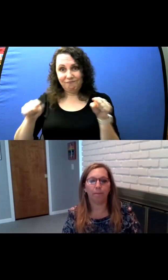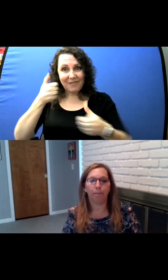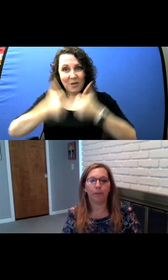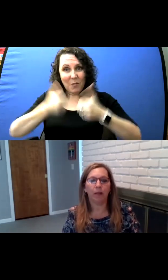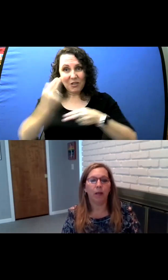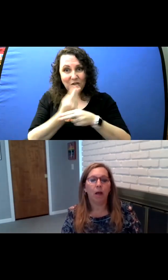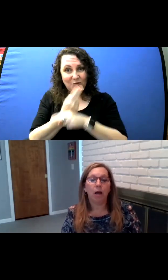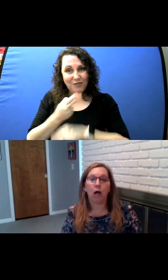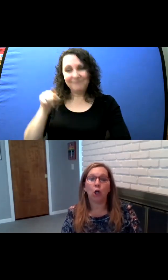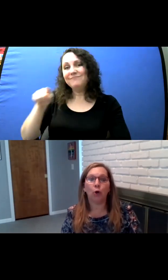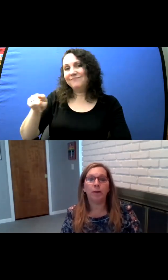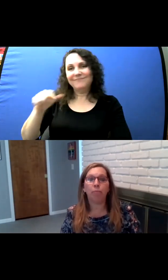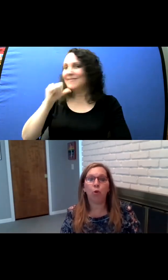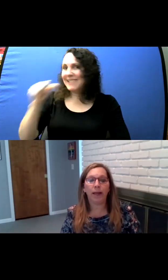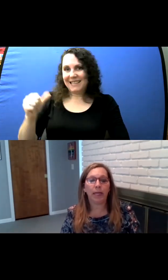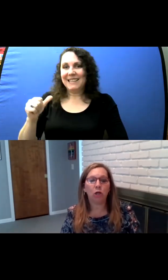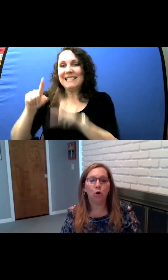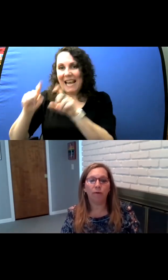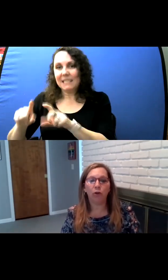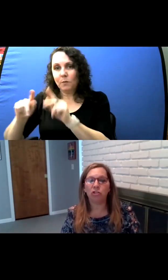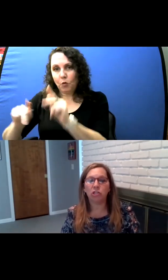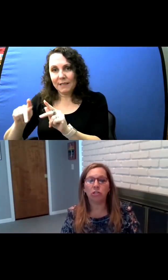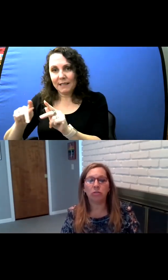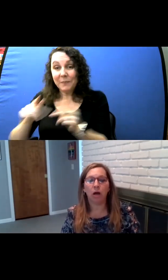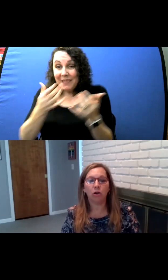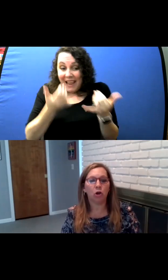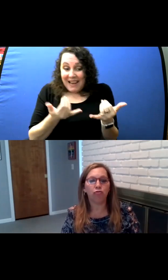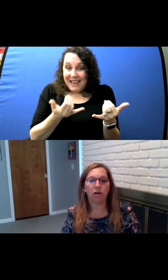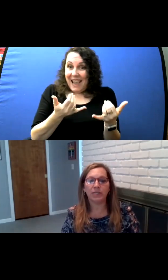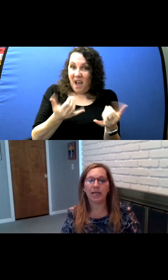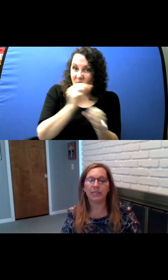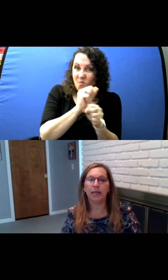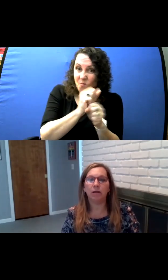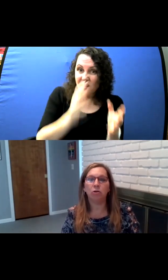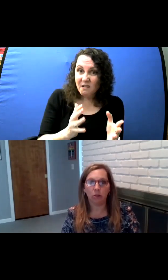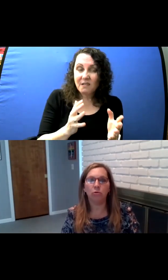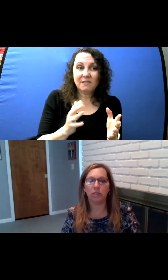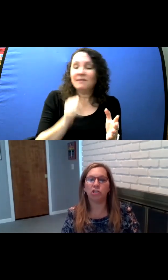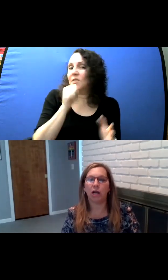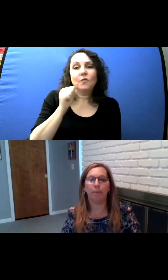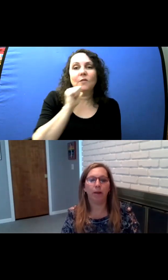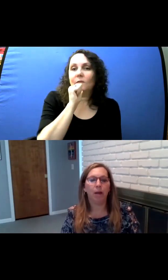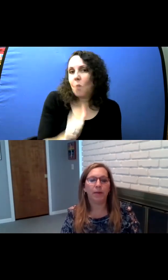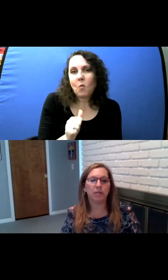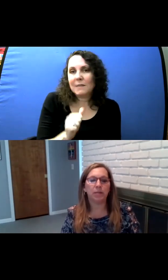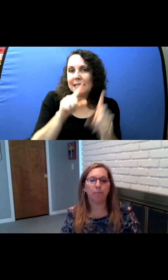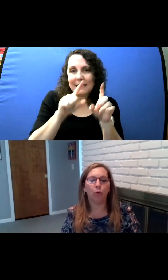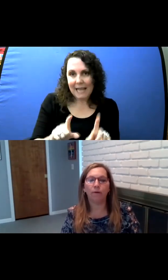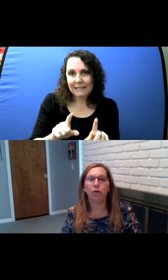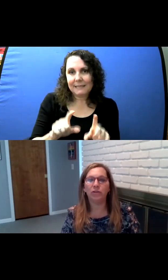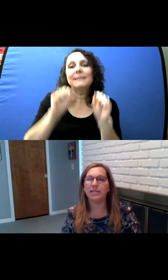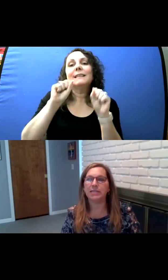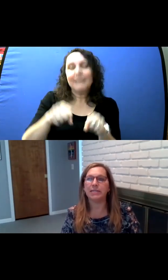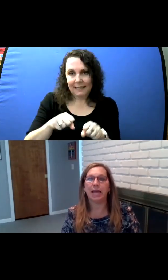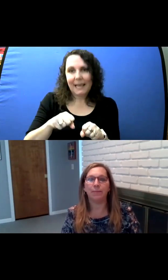person. A current employee who refuses to undergo drug testing could lose his job because the